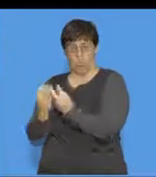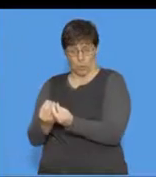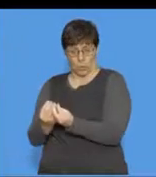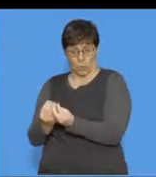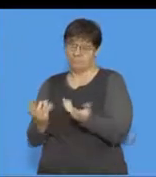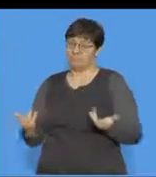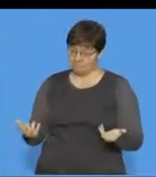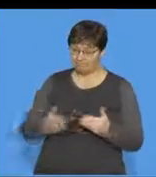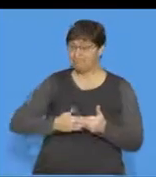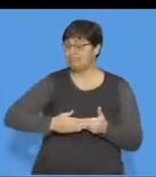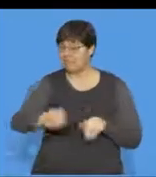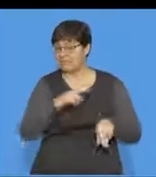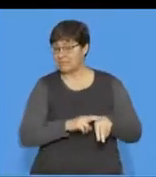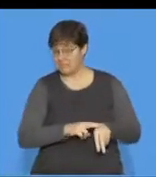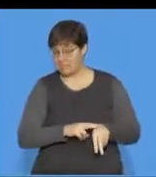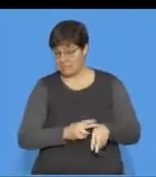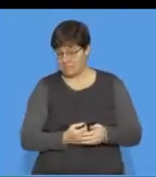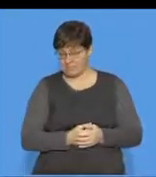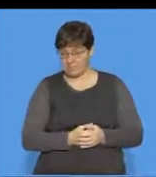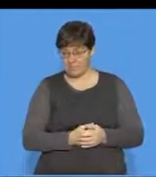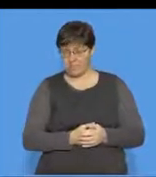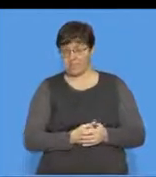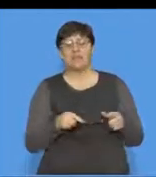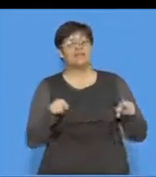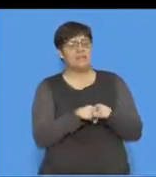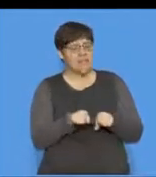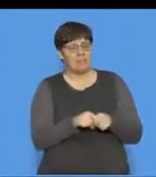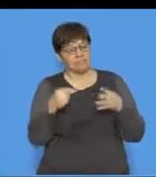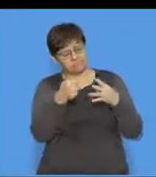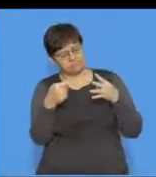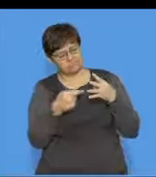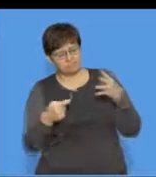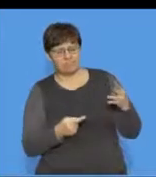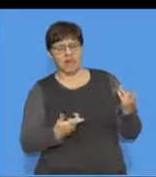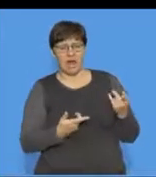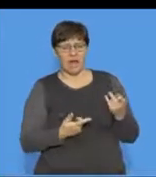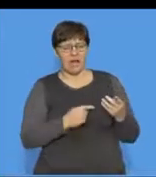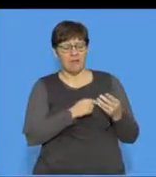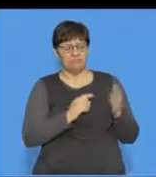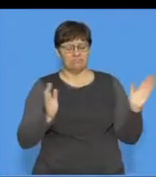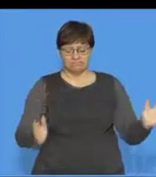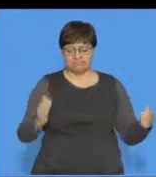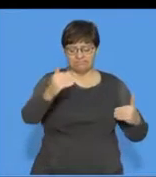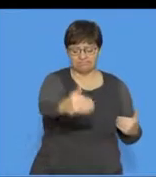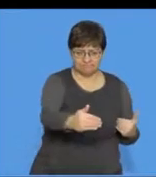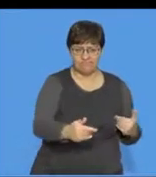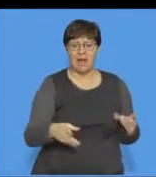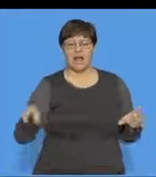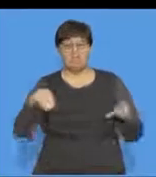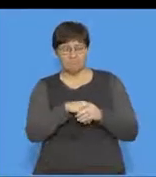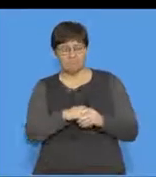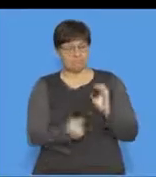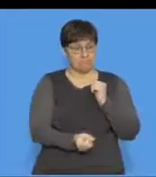over time. And we've already discussed all the parameters and factors that cause this